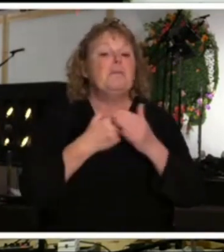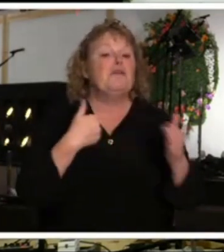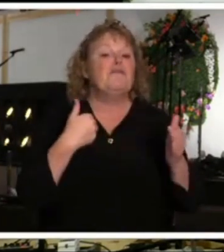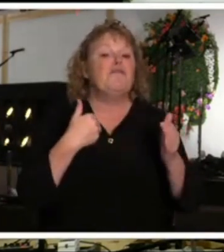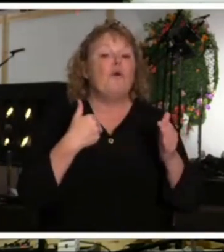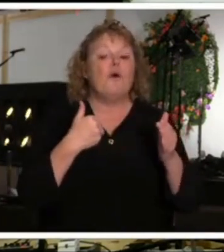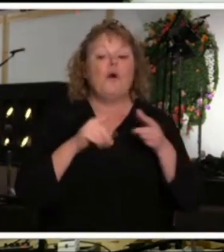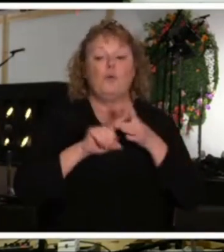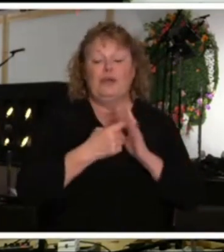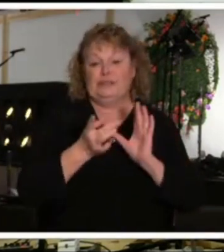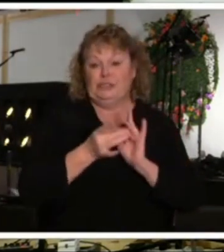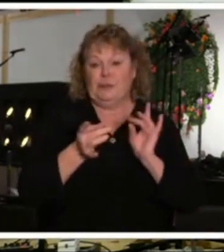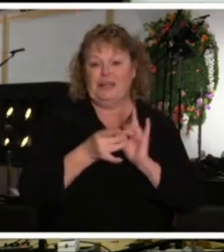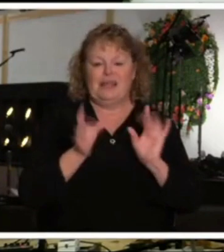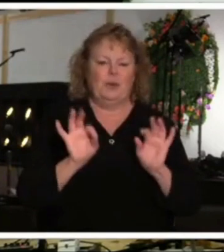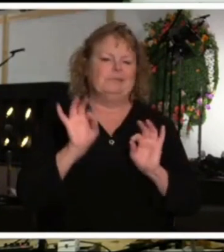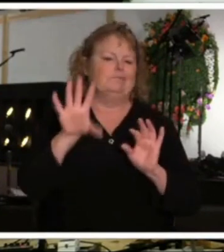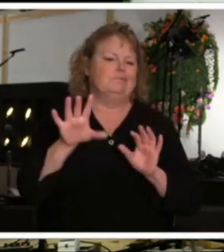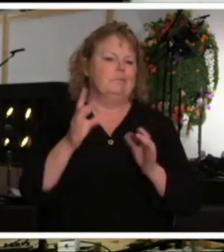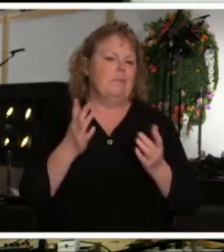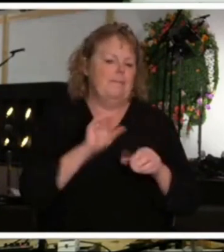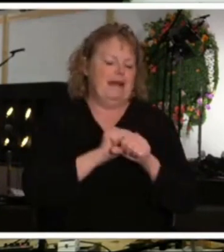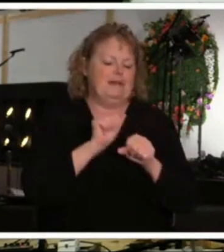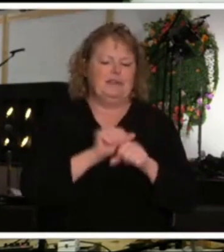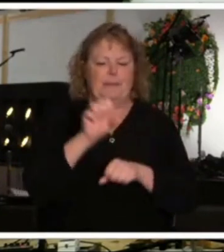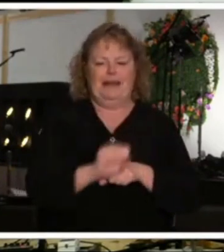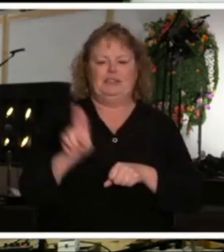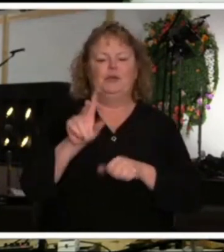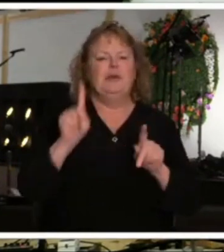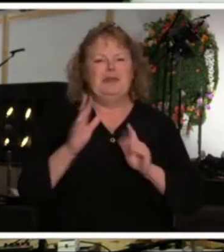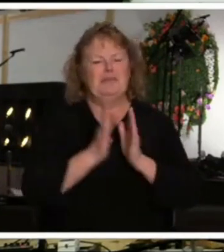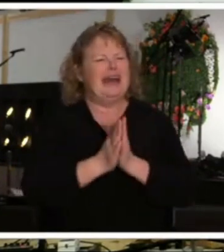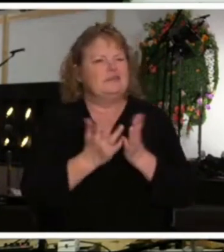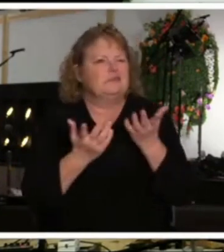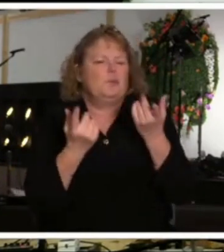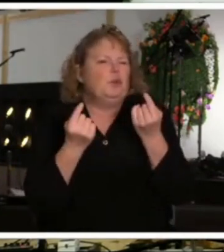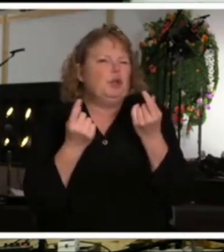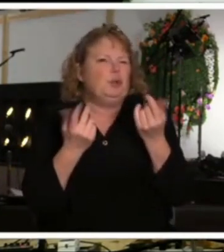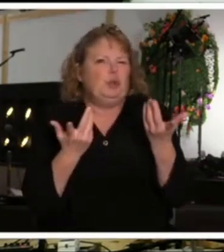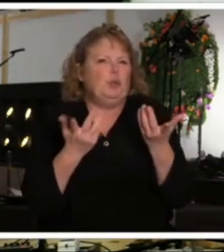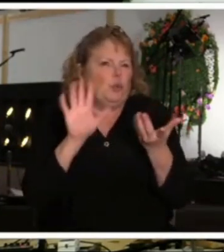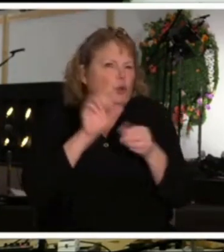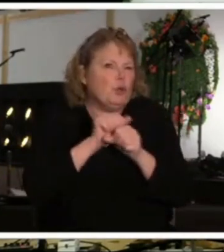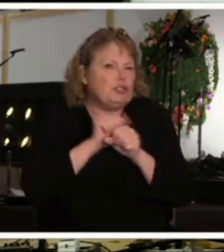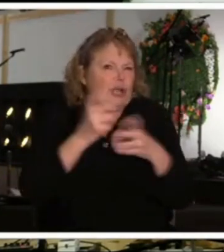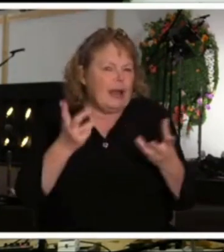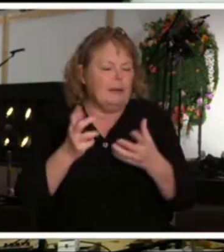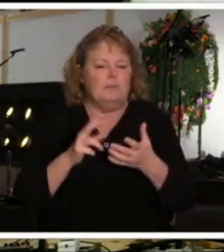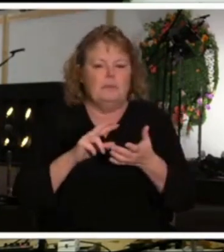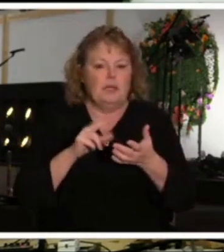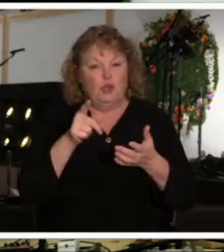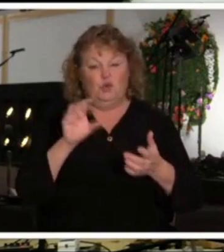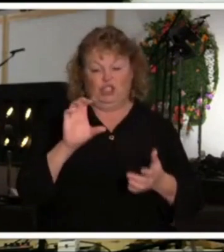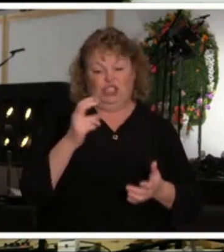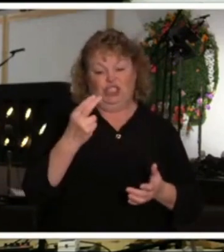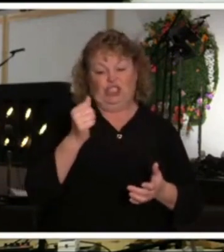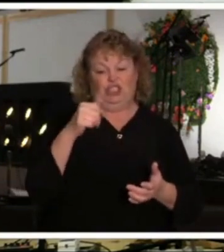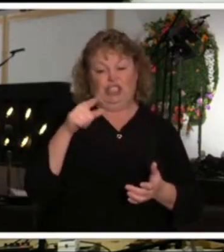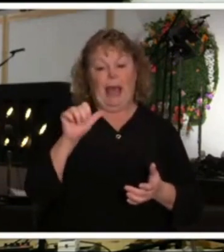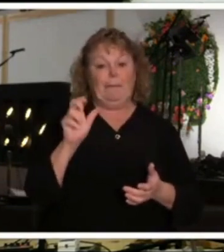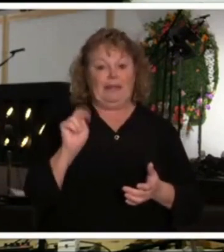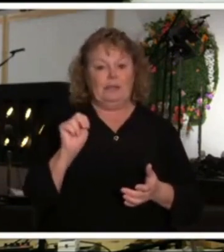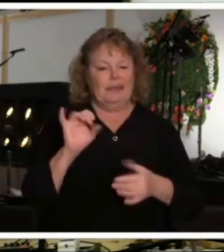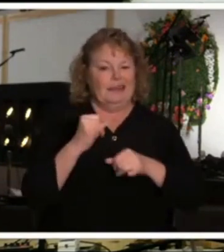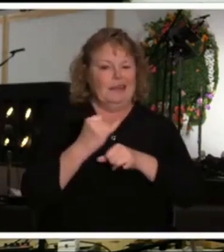of what it is that I do at Syracuse University. Because a lot of people ask, what do you actually do? Like, what does it mean to be a chaplain or a campus